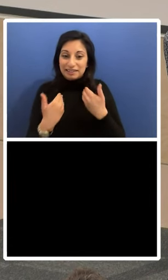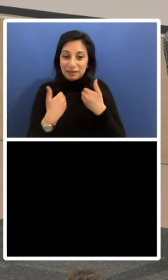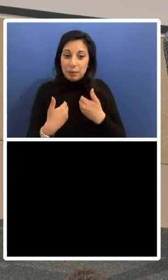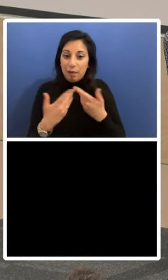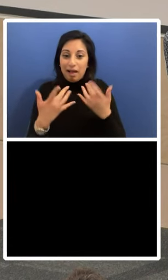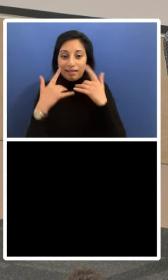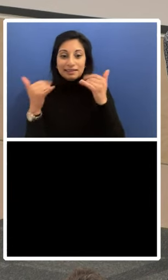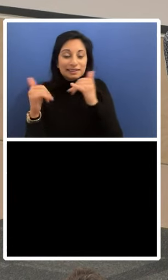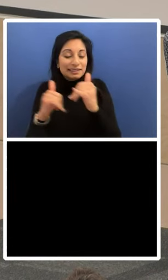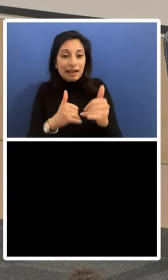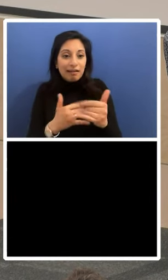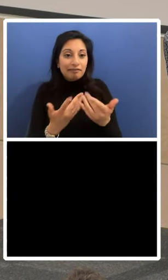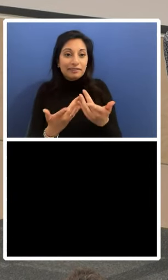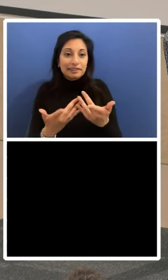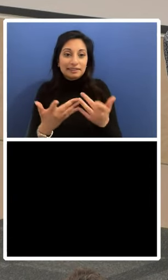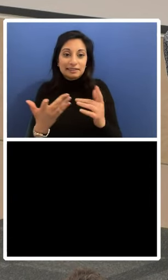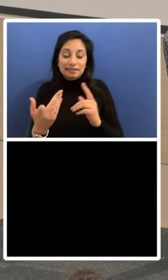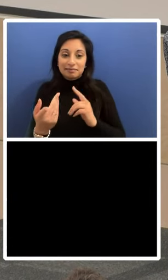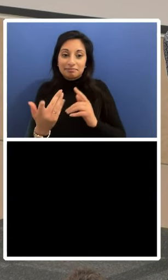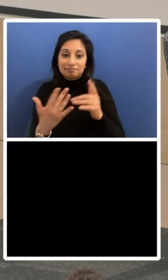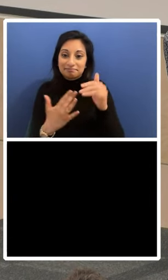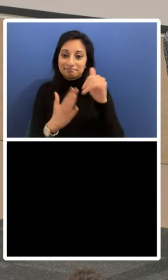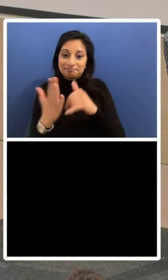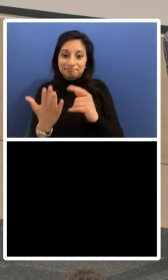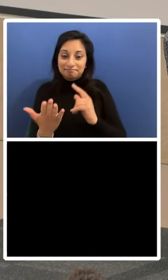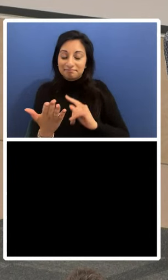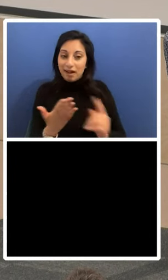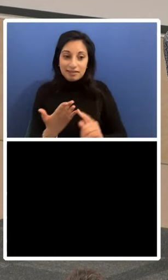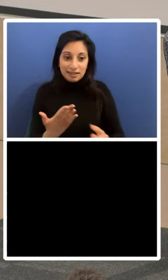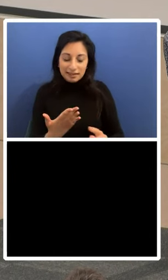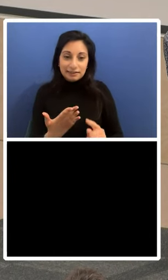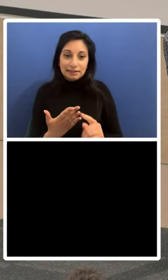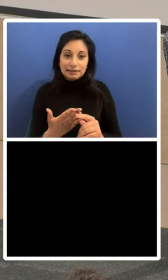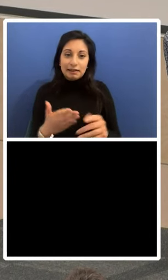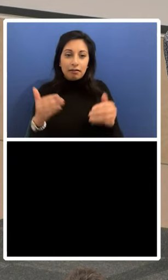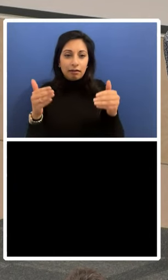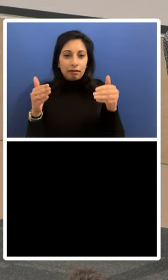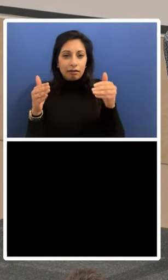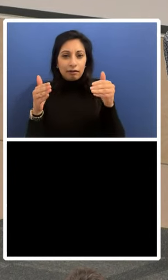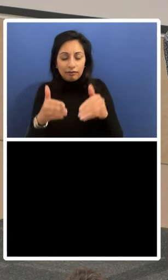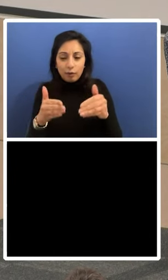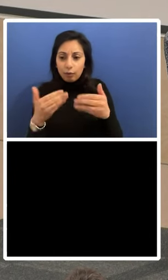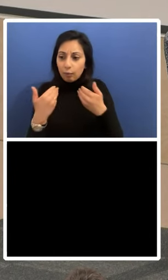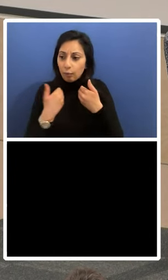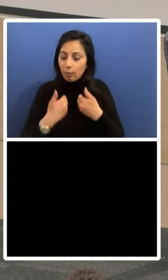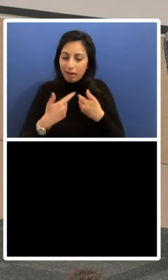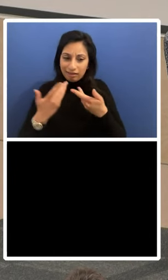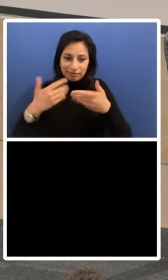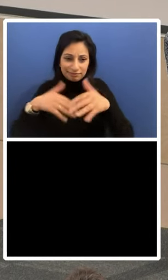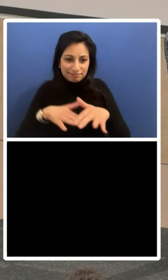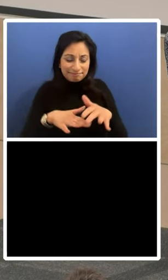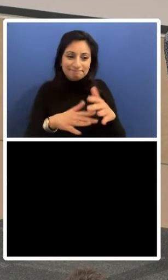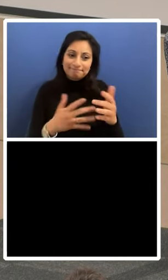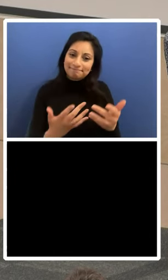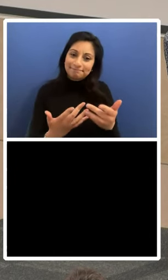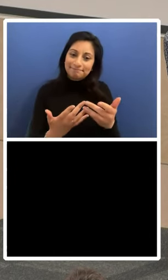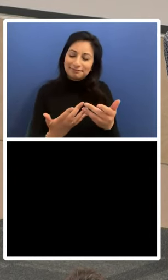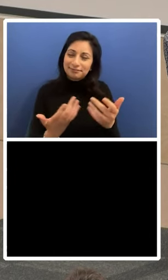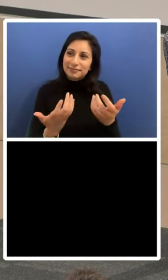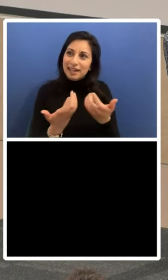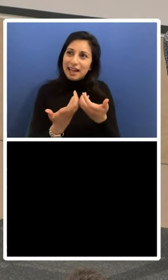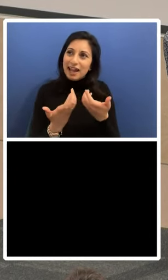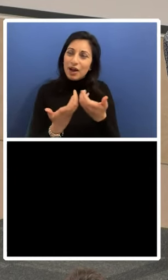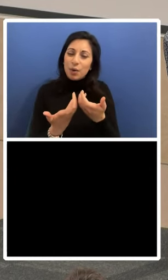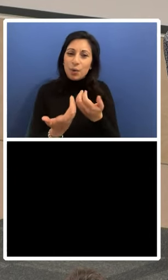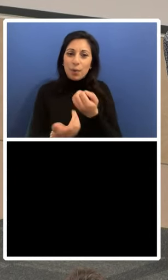You need to have a focus on the flows of wealth. You need to have a focus on the flows of wealth. And the way to measure that, really, in my mind, is